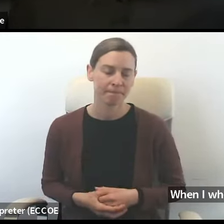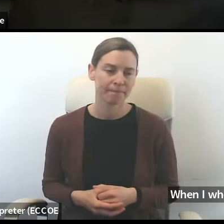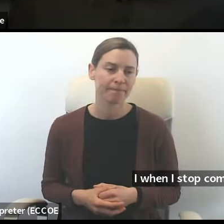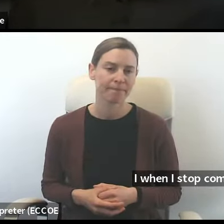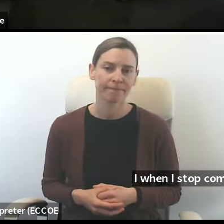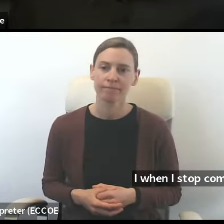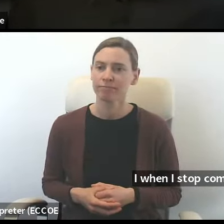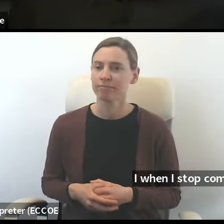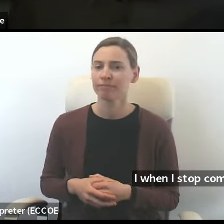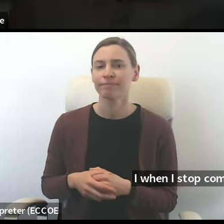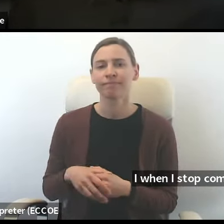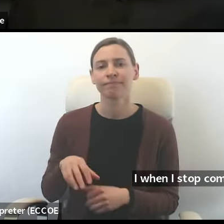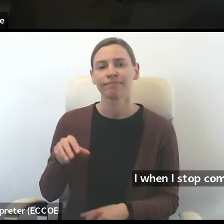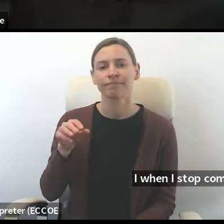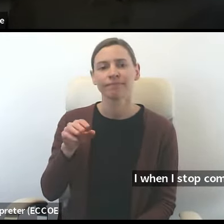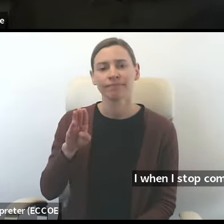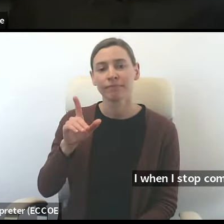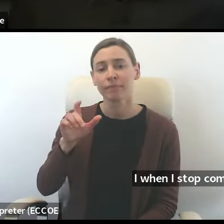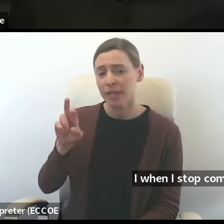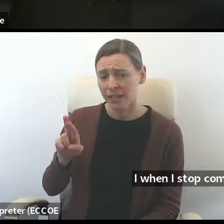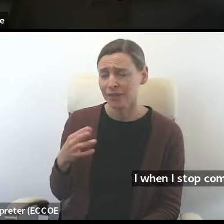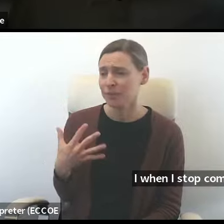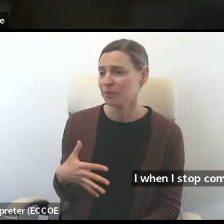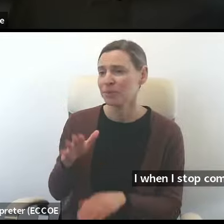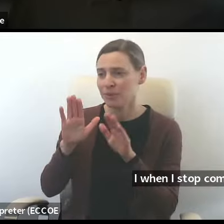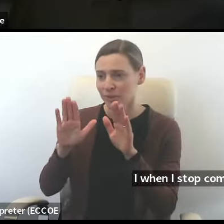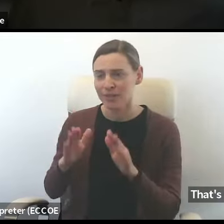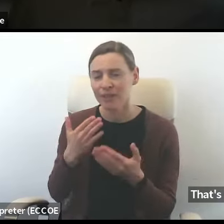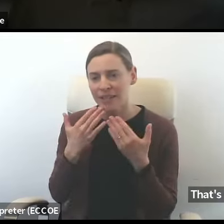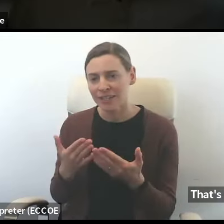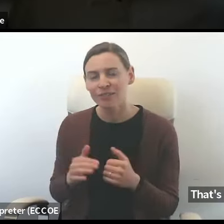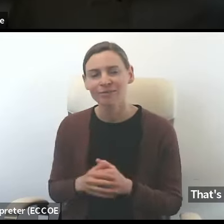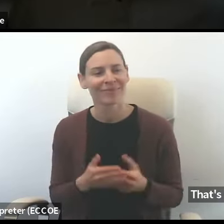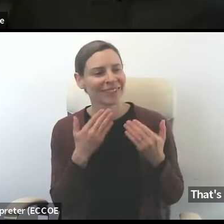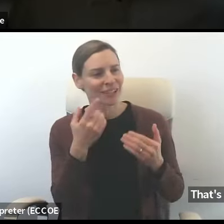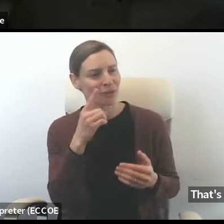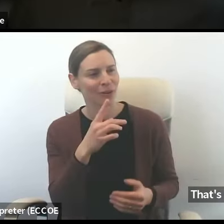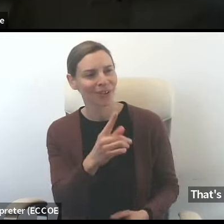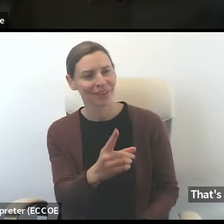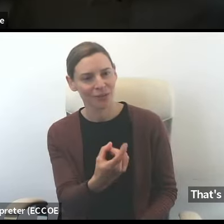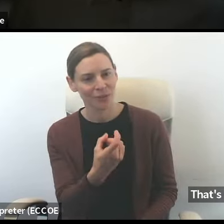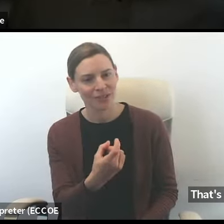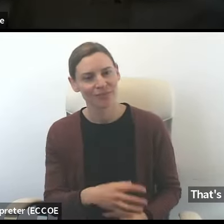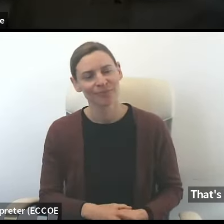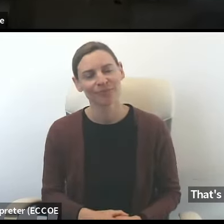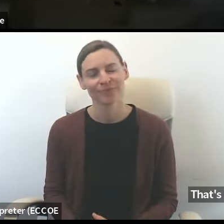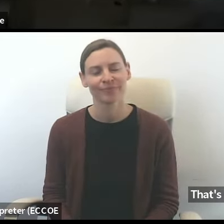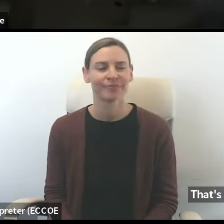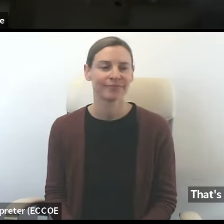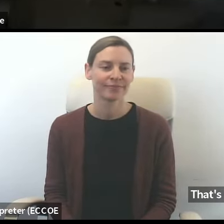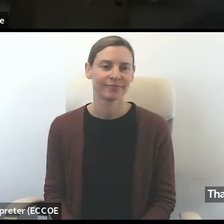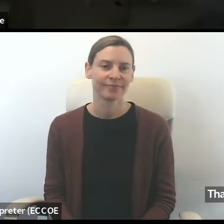That's really incredible. Thank you. Thank you for the question.